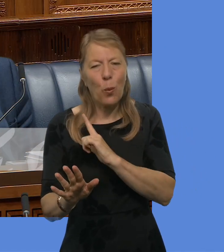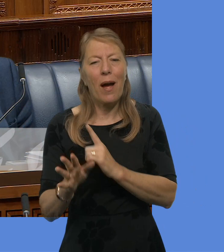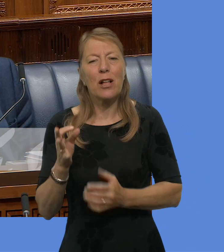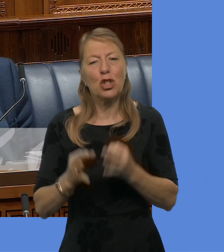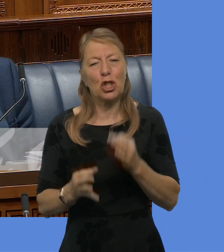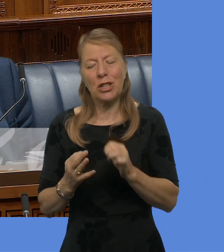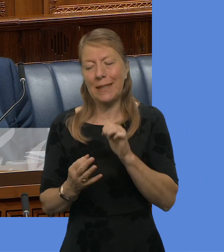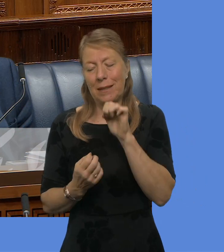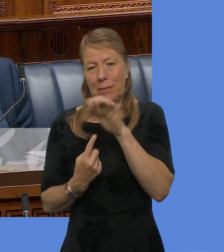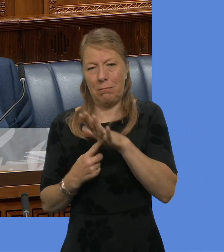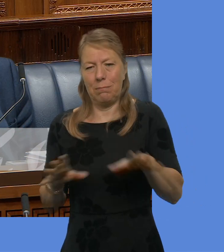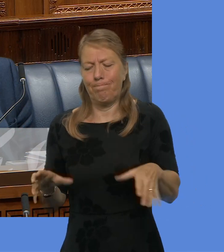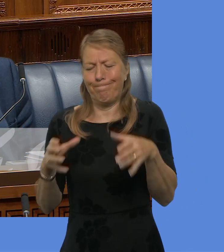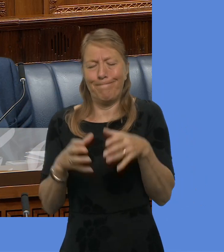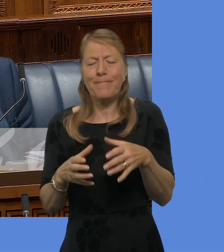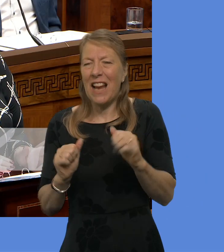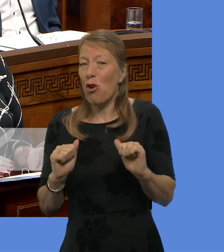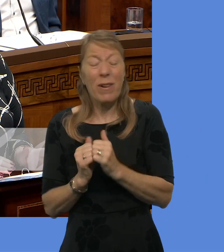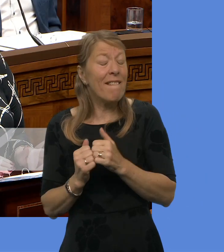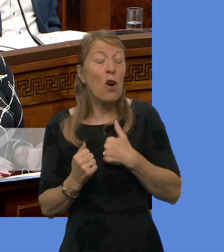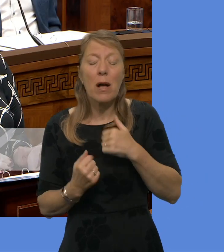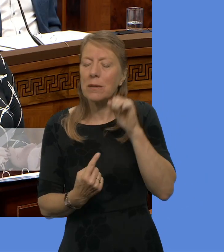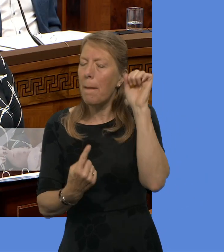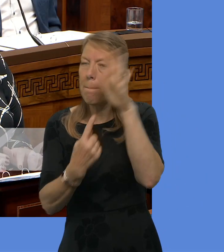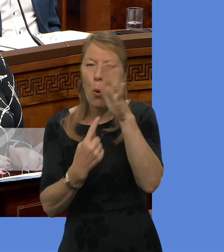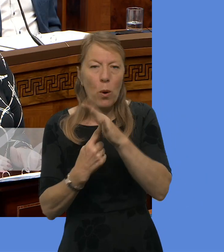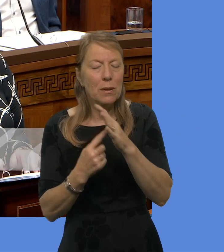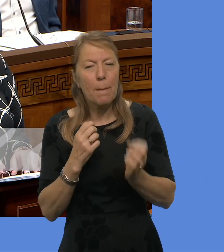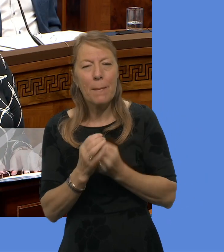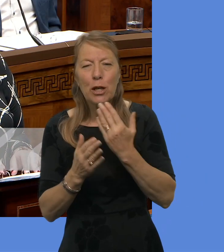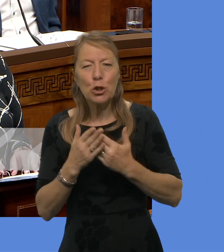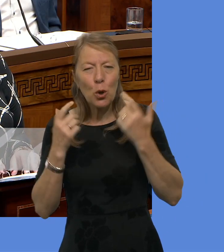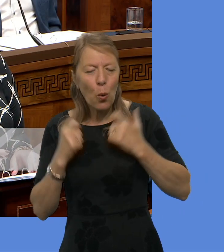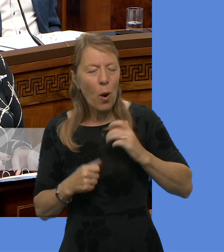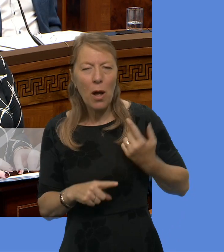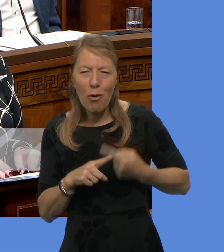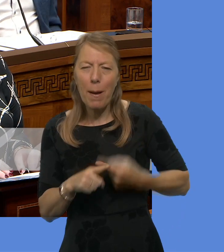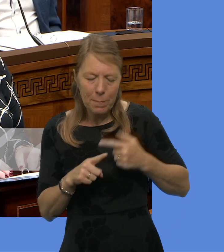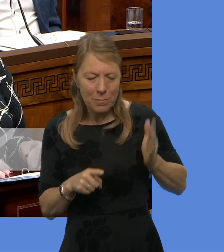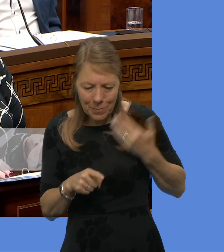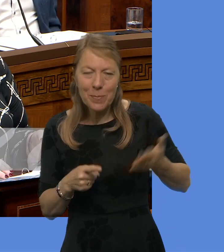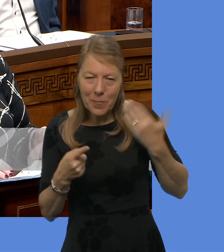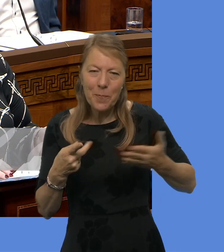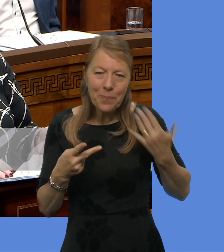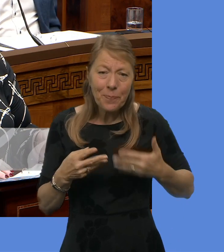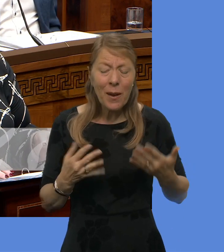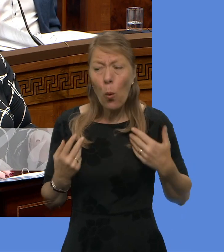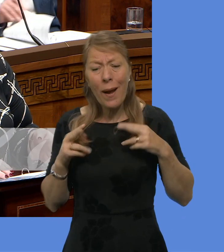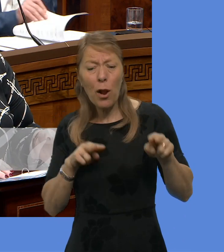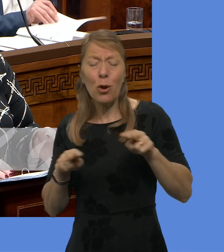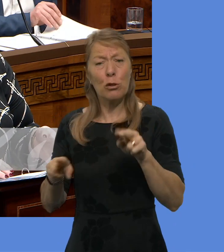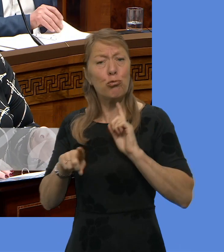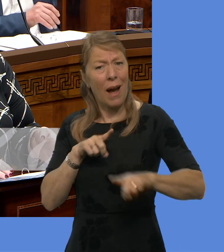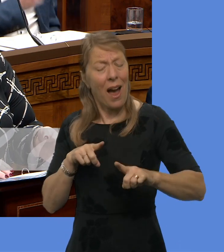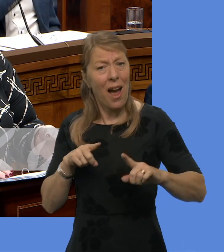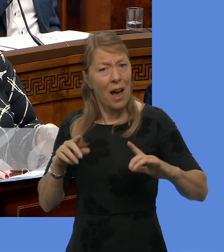through those cases, and we are looking at both administrative but also at court-based procedures that will allow us to speed that up, and many of those are starting to